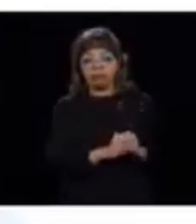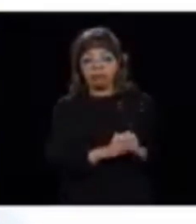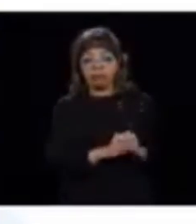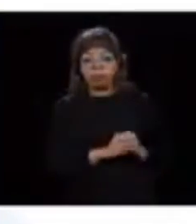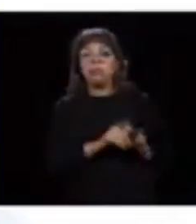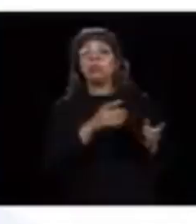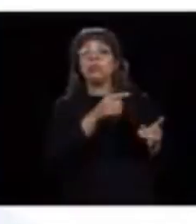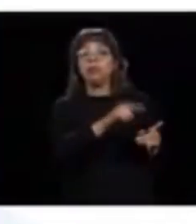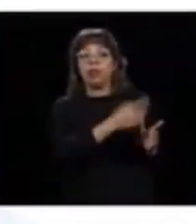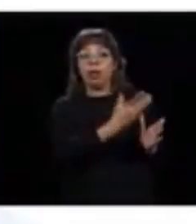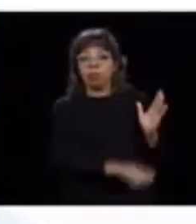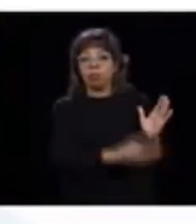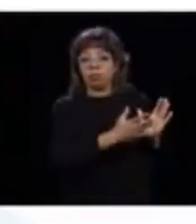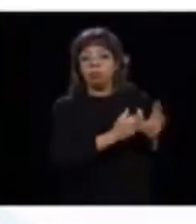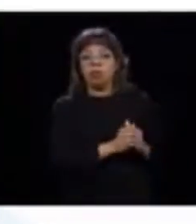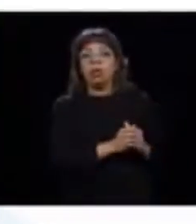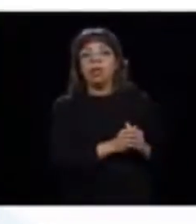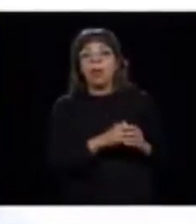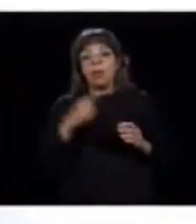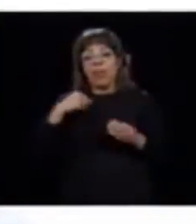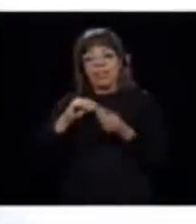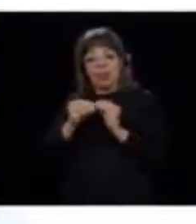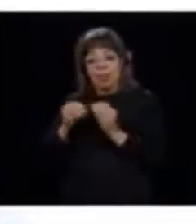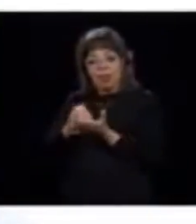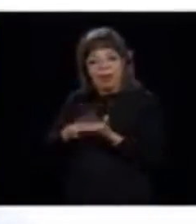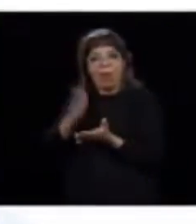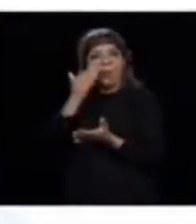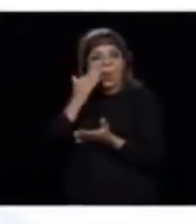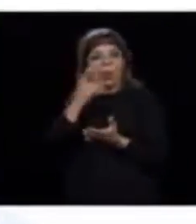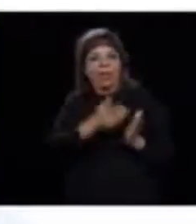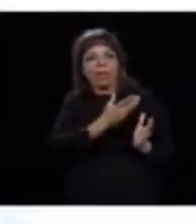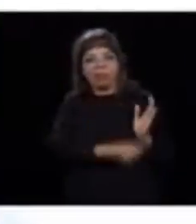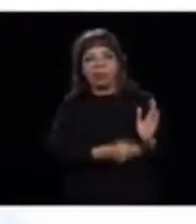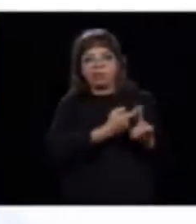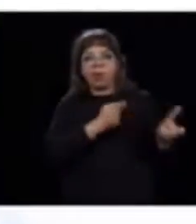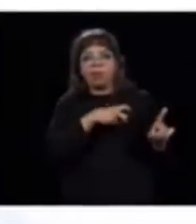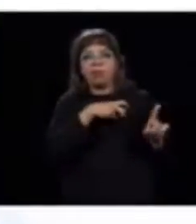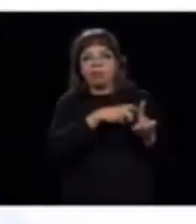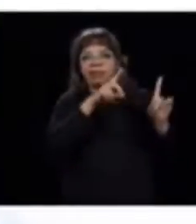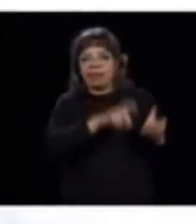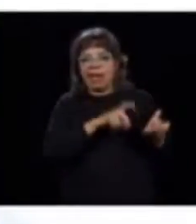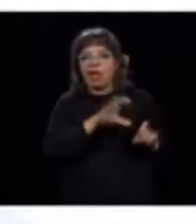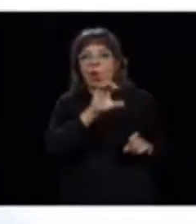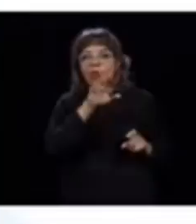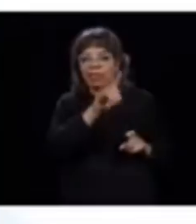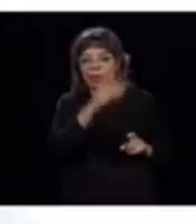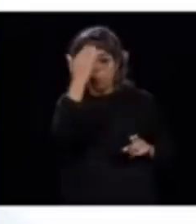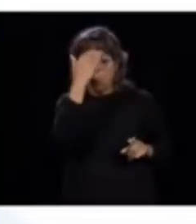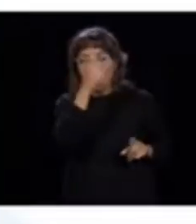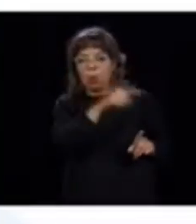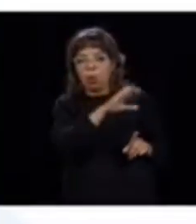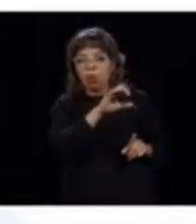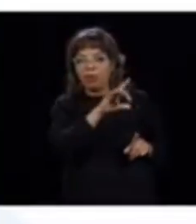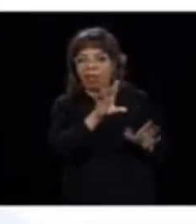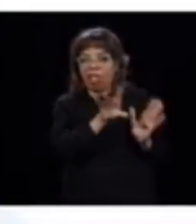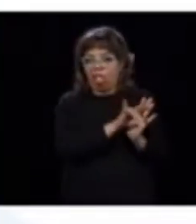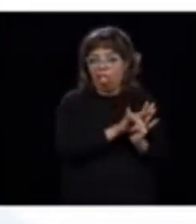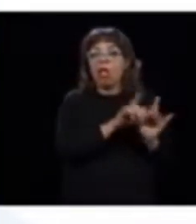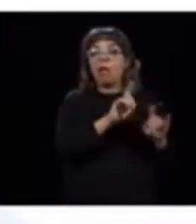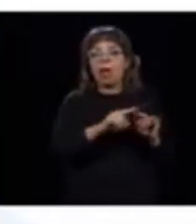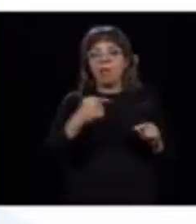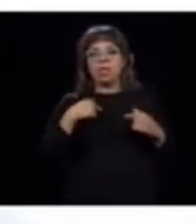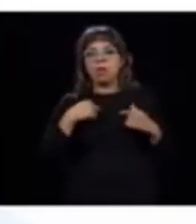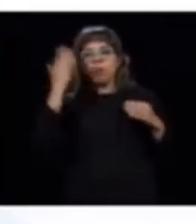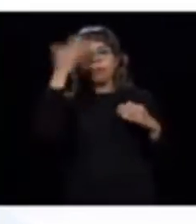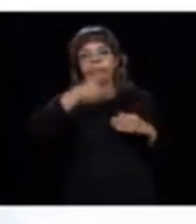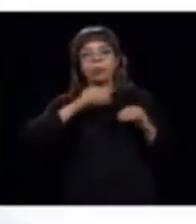I'm not tested, they're going to be counted as a case. So that can influence at least one part of the difference between the province of